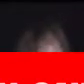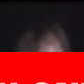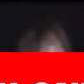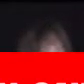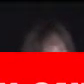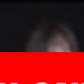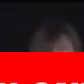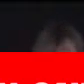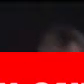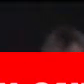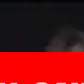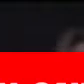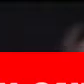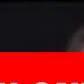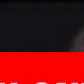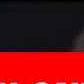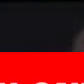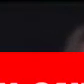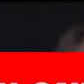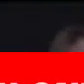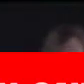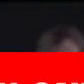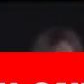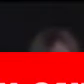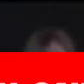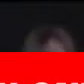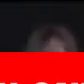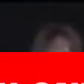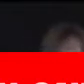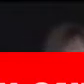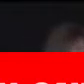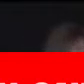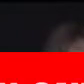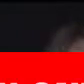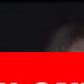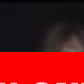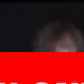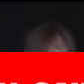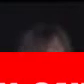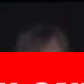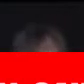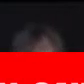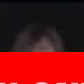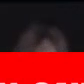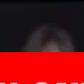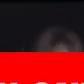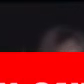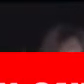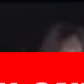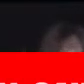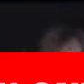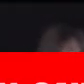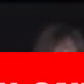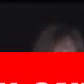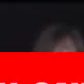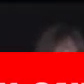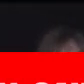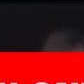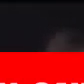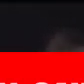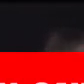and safety of those in long-term care homes, staff, essential caregivers, and support workers who provide direct care to residents